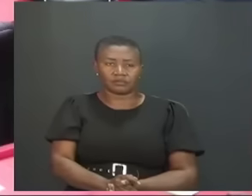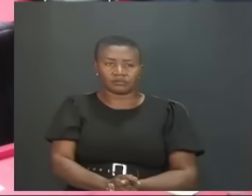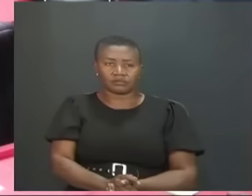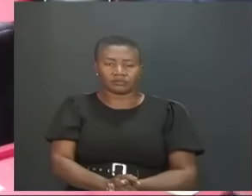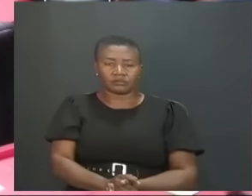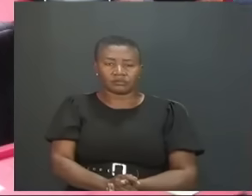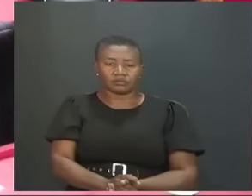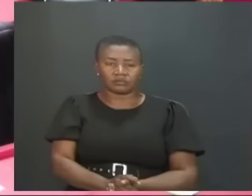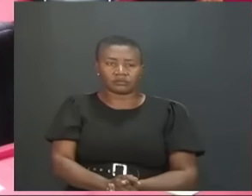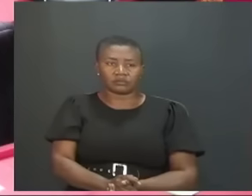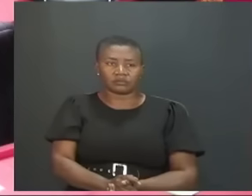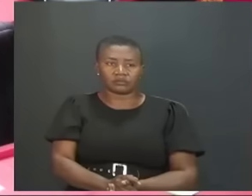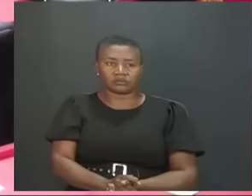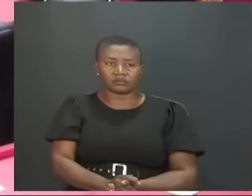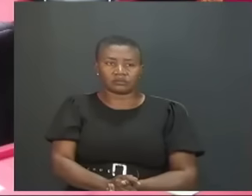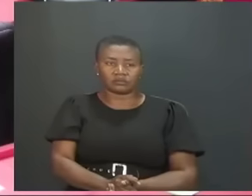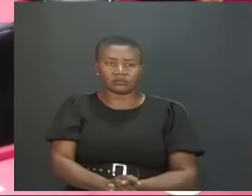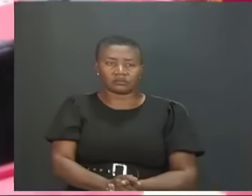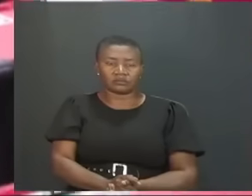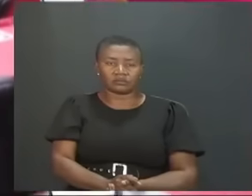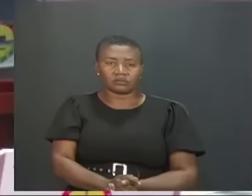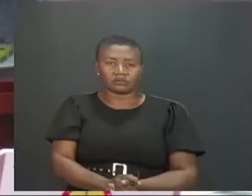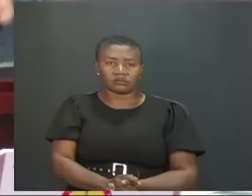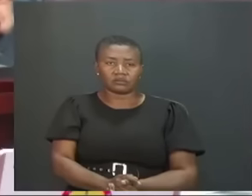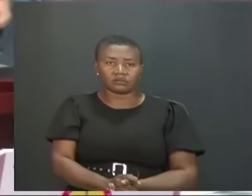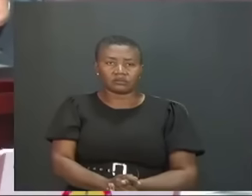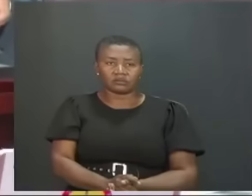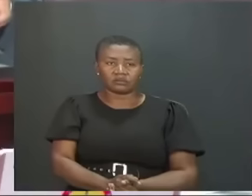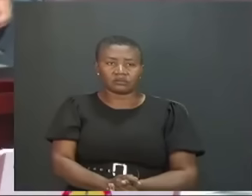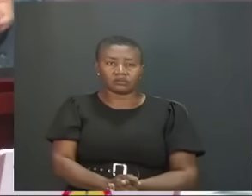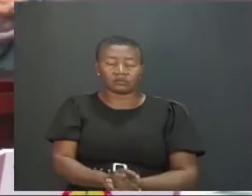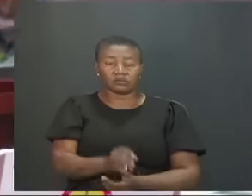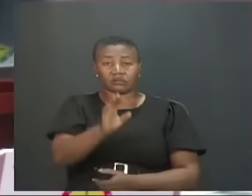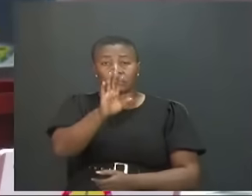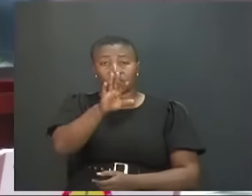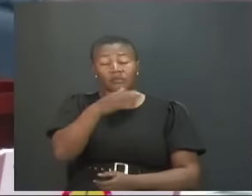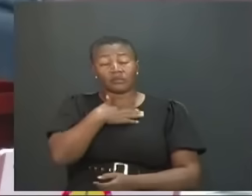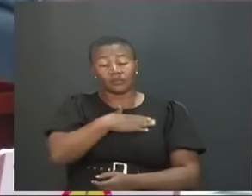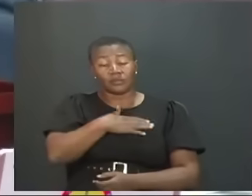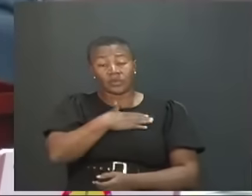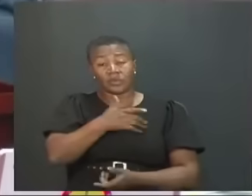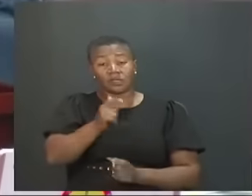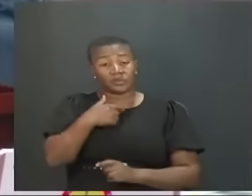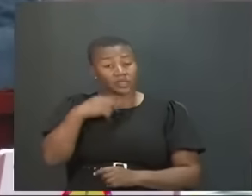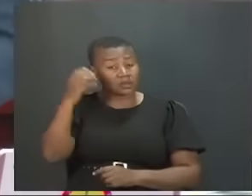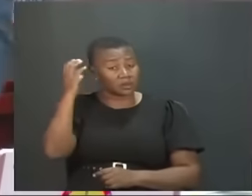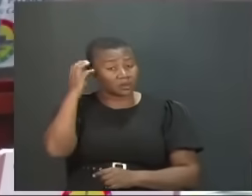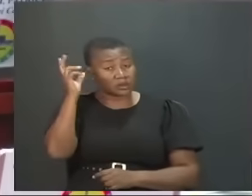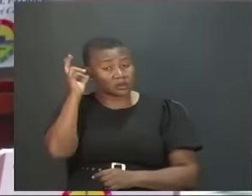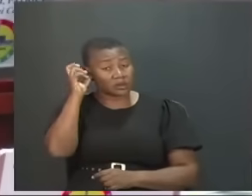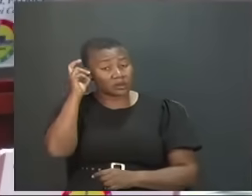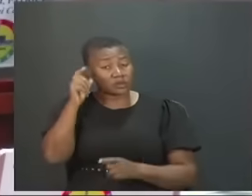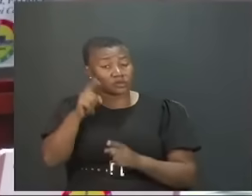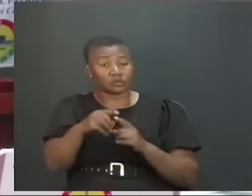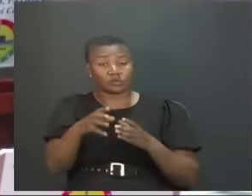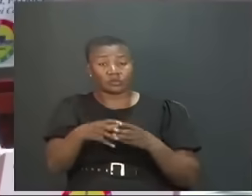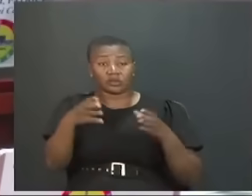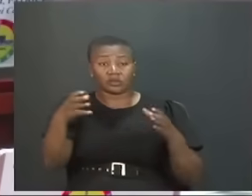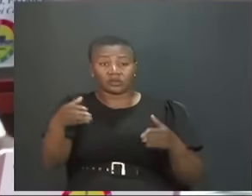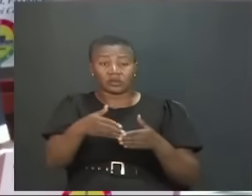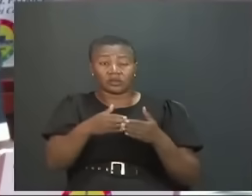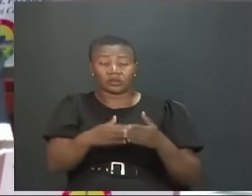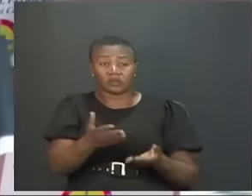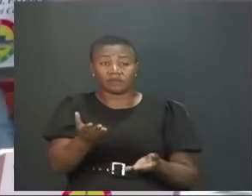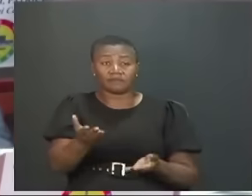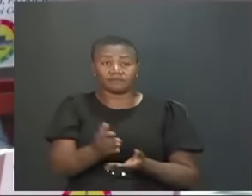Yes, Majority Leader. Do you give me the right and then you just... Let me hear Majority before you Leader. come back? Yes, don't worry.